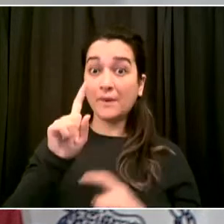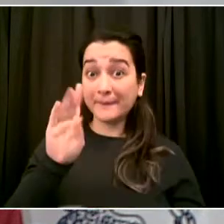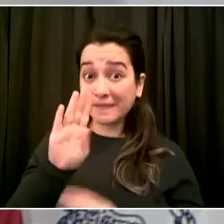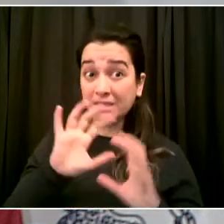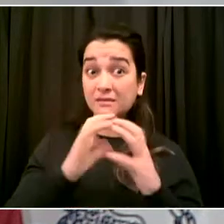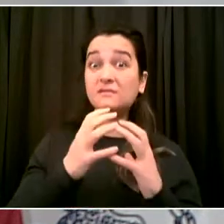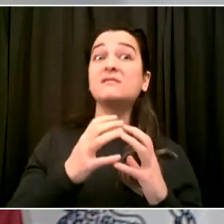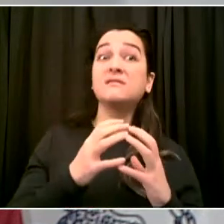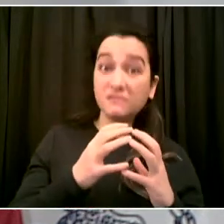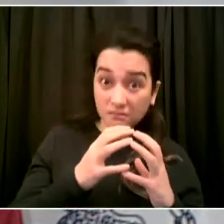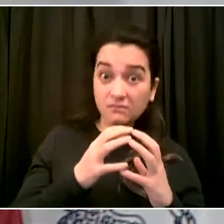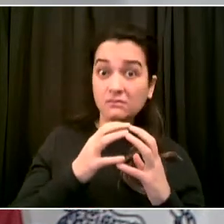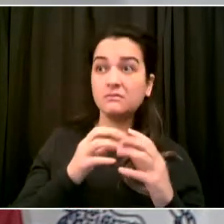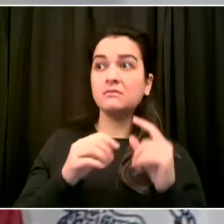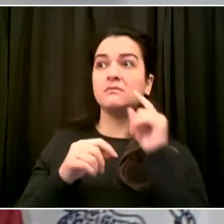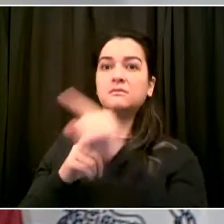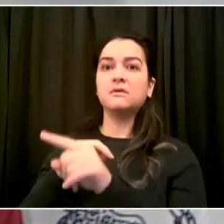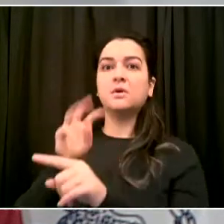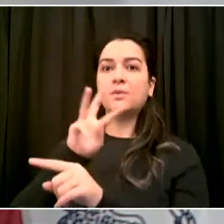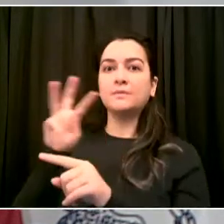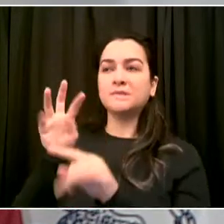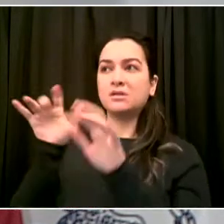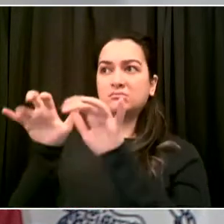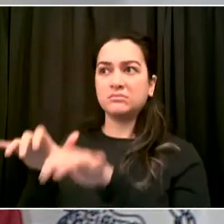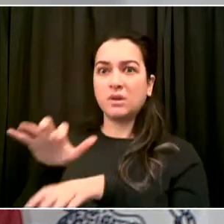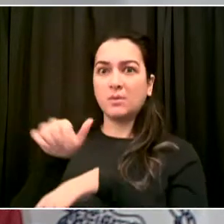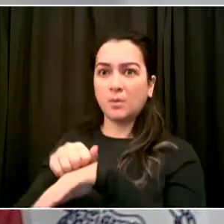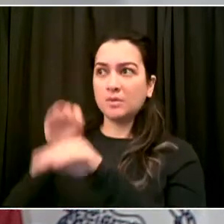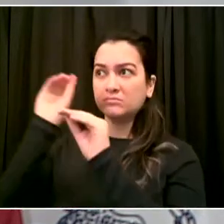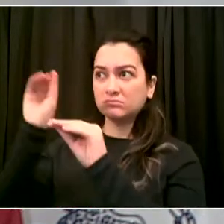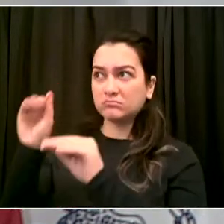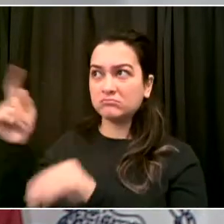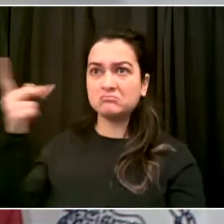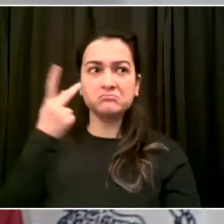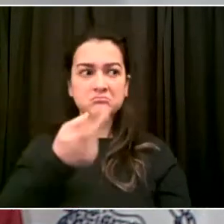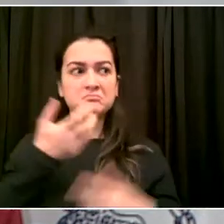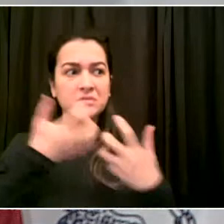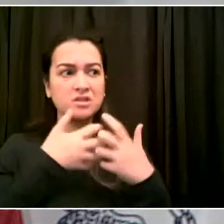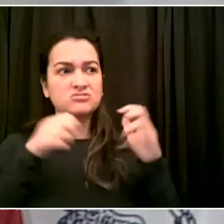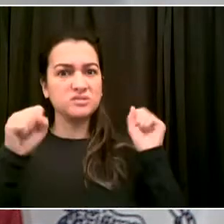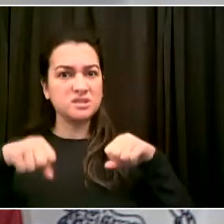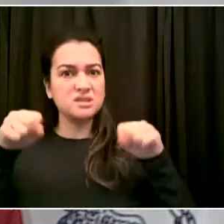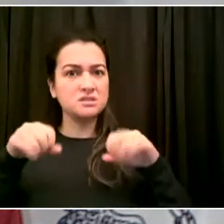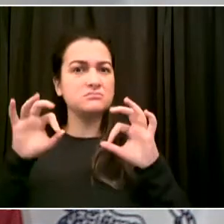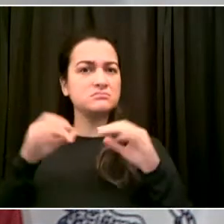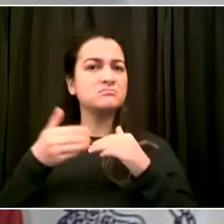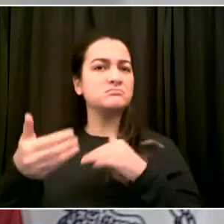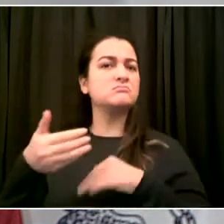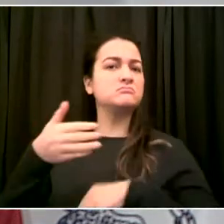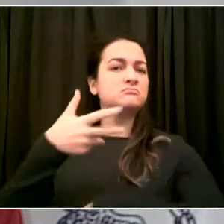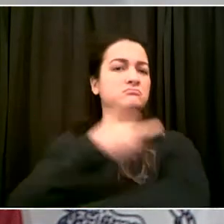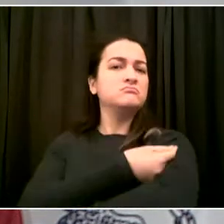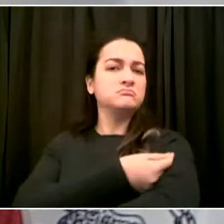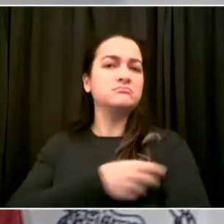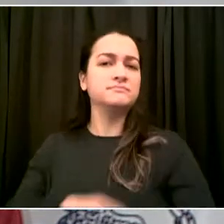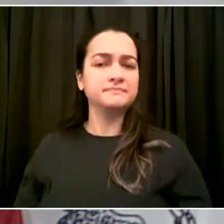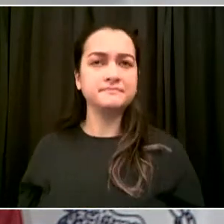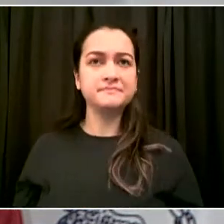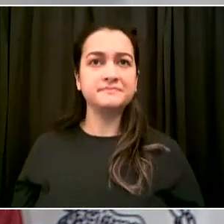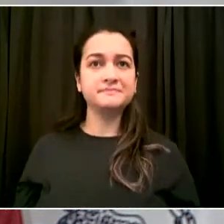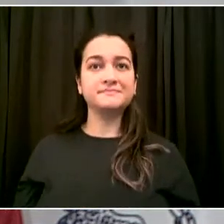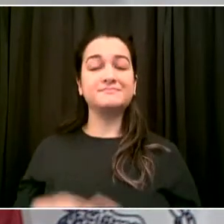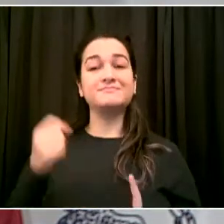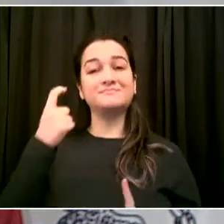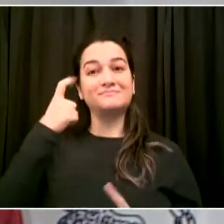Friday, that we'll be going to what's often called naturally occurring retirement communities. We'll be going into buildings that are